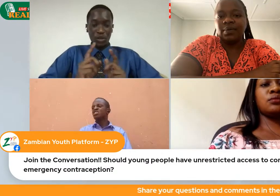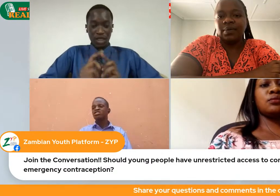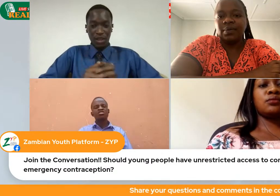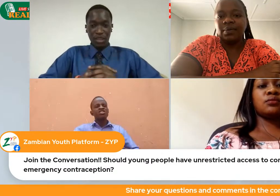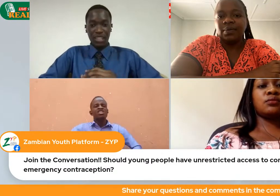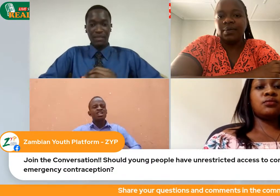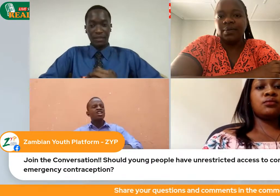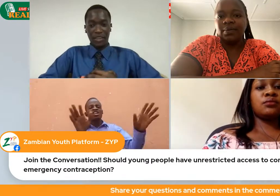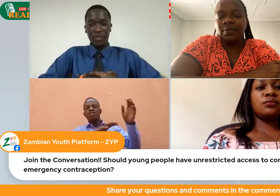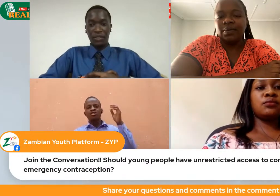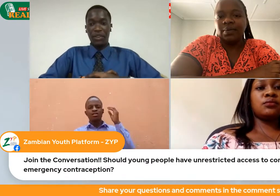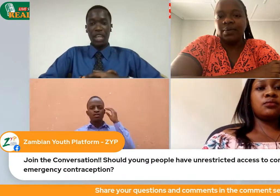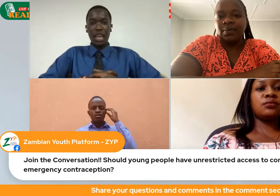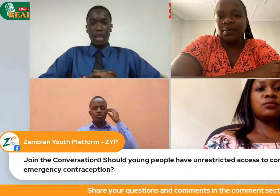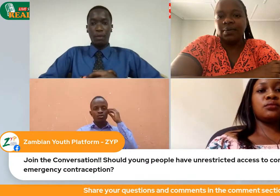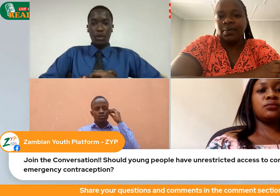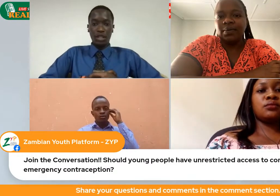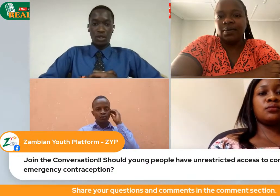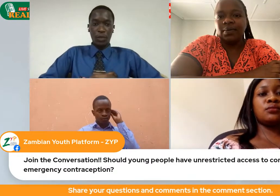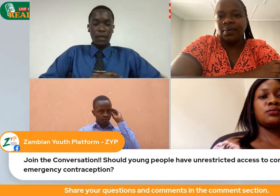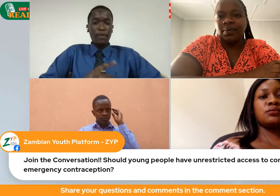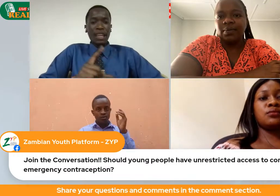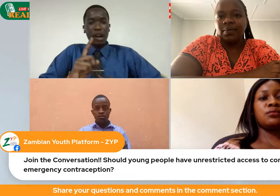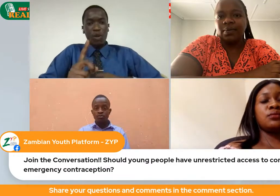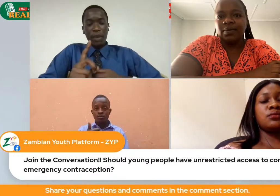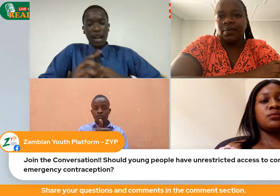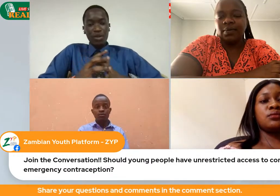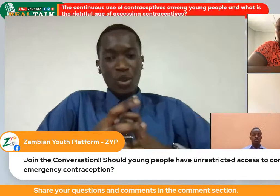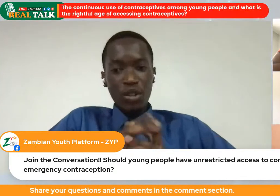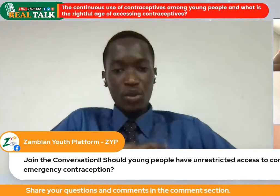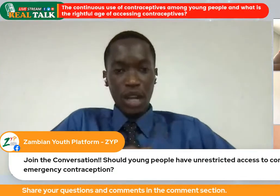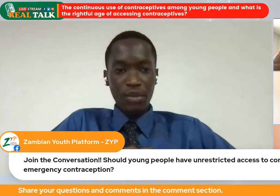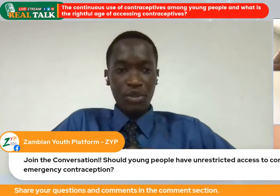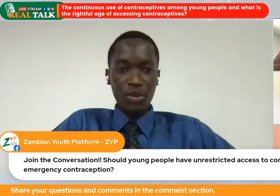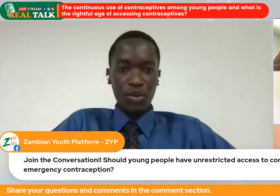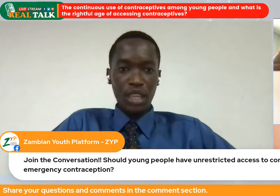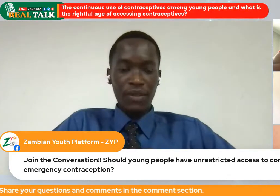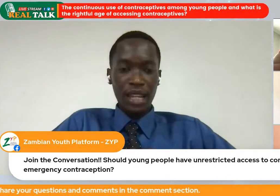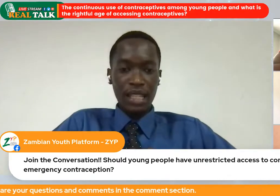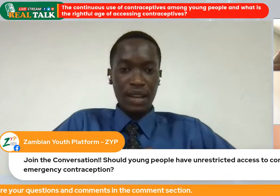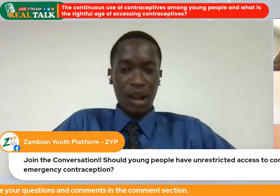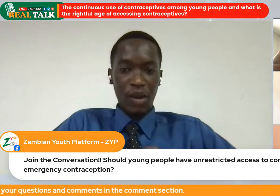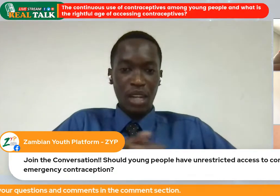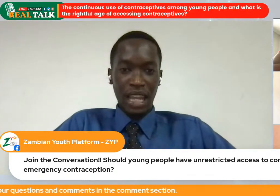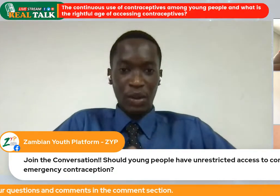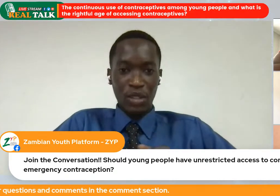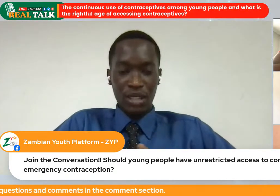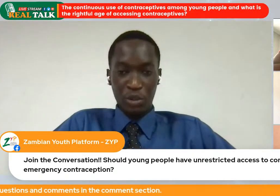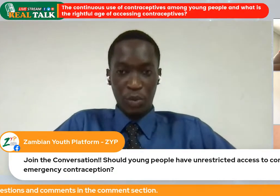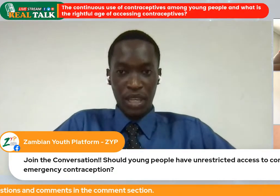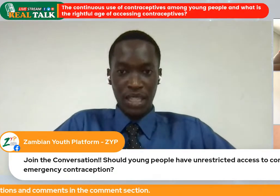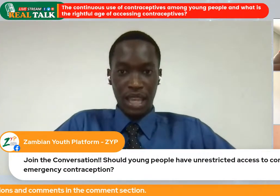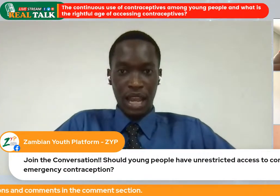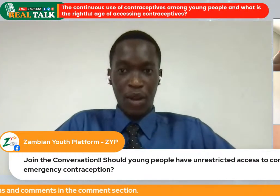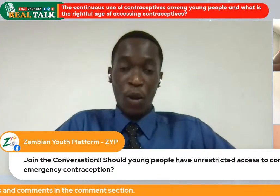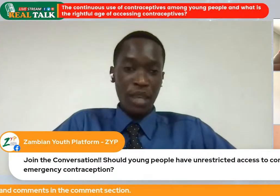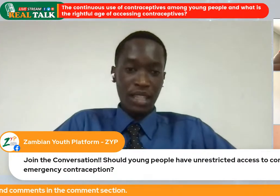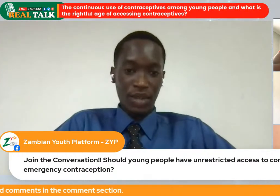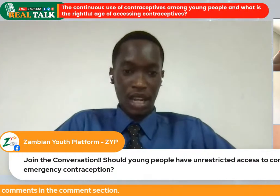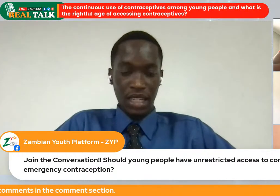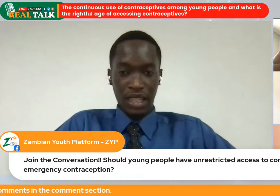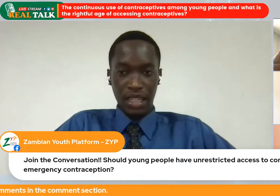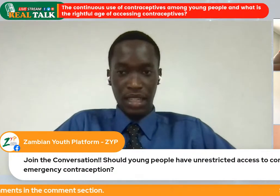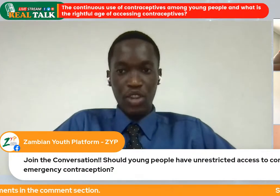from you and what you think on this very, very important topic. Now, Mwape, I was going to come to you even as our online audience prepares